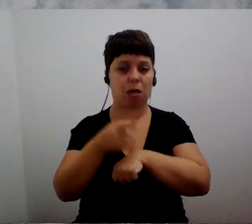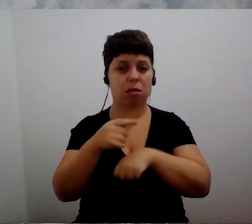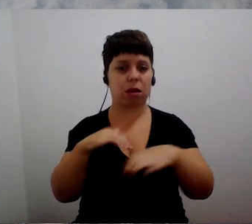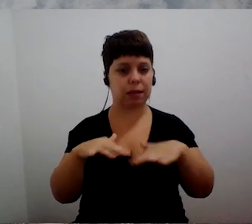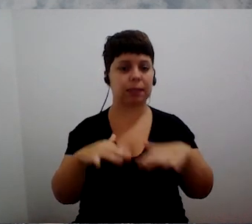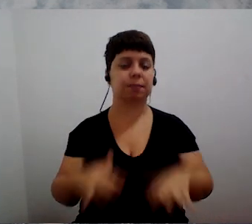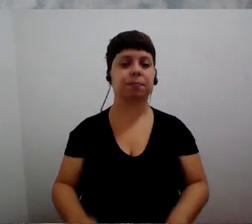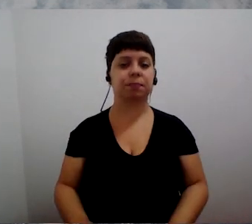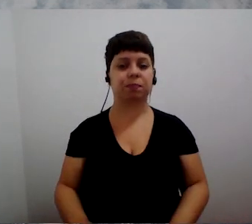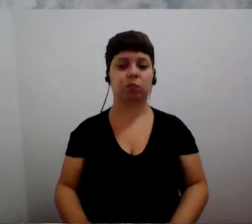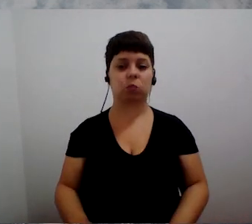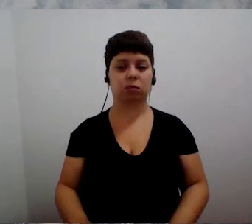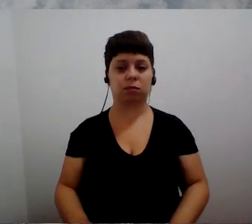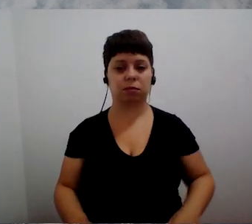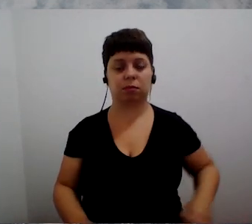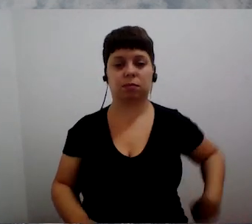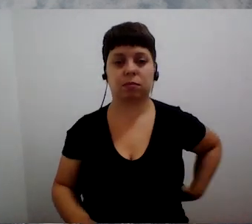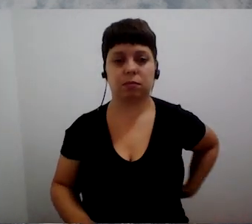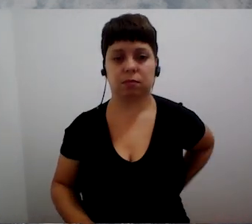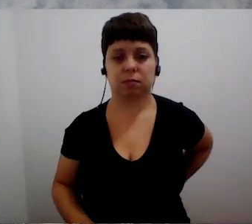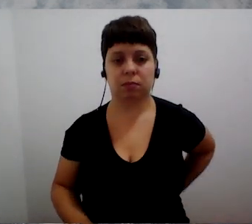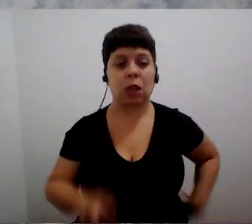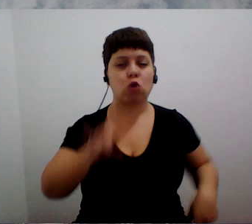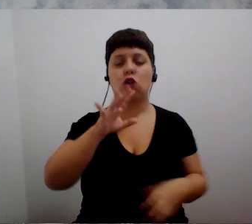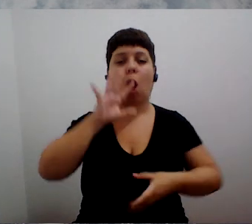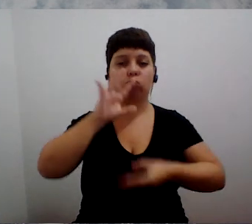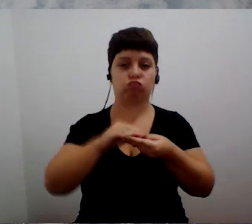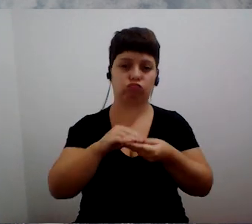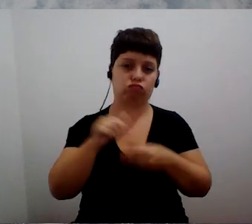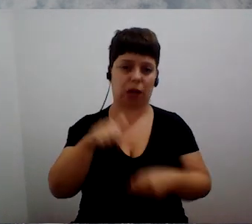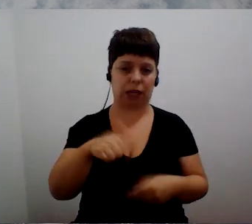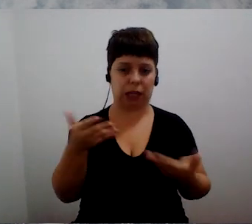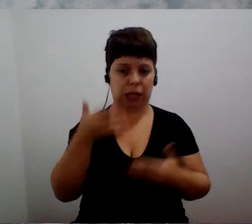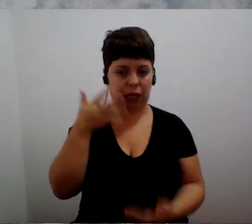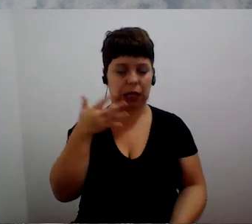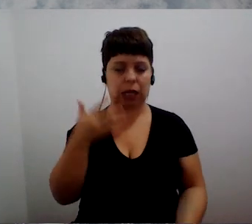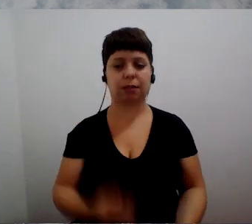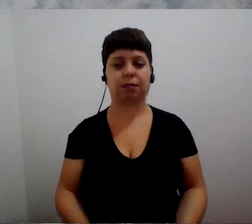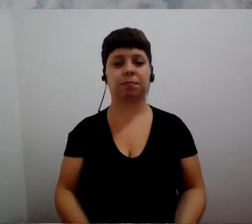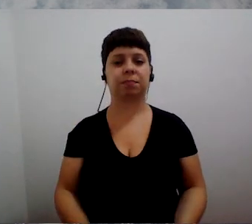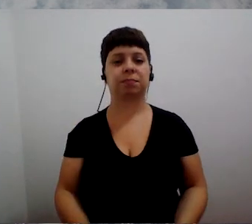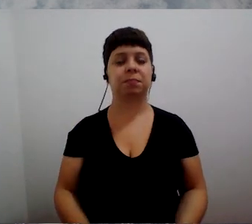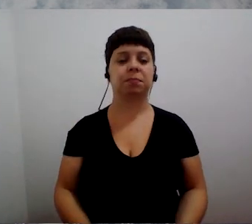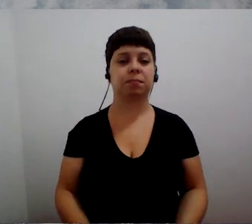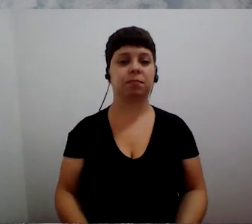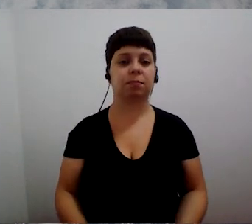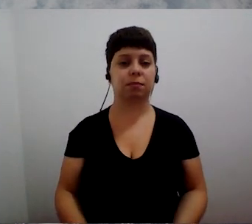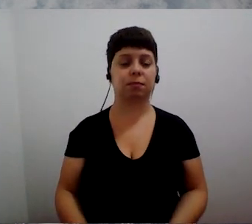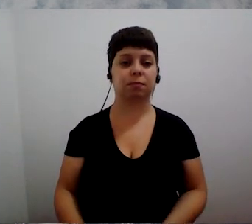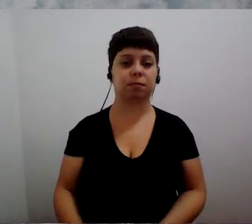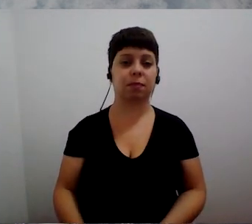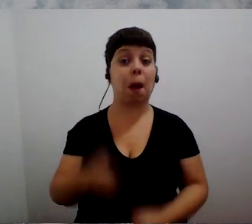I know Tuha is part of this initiatives as well. So just to close